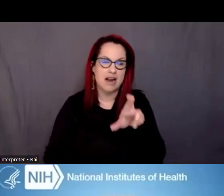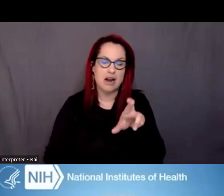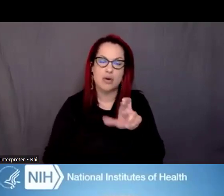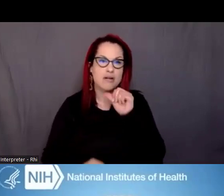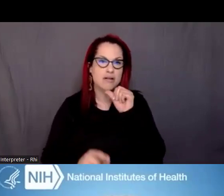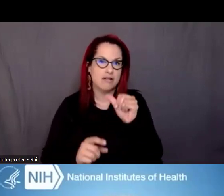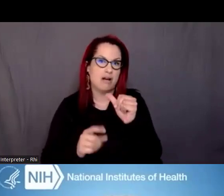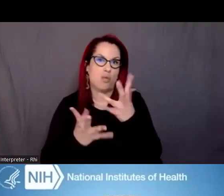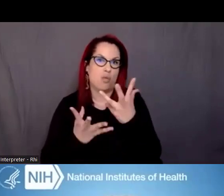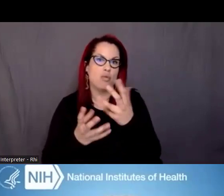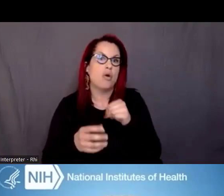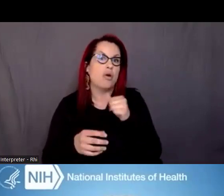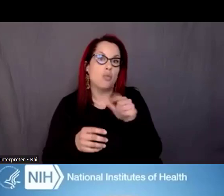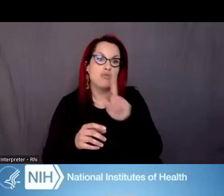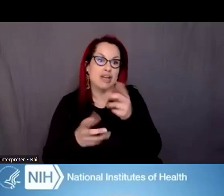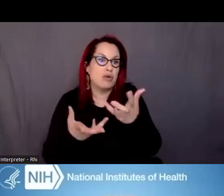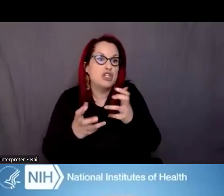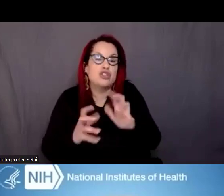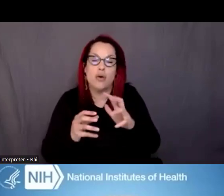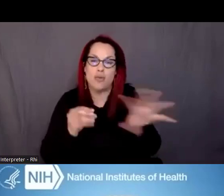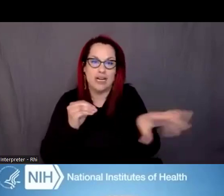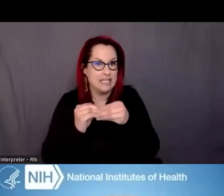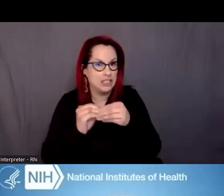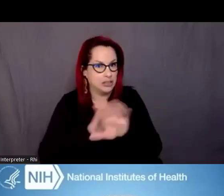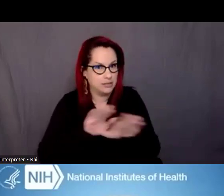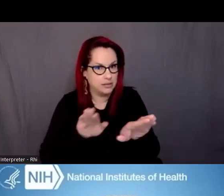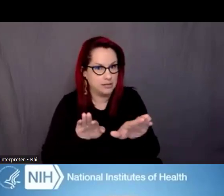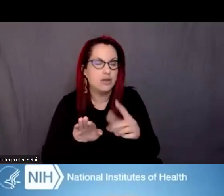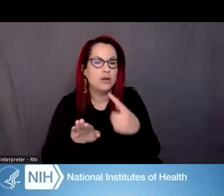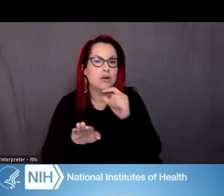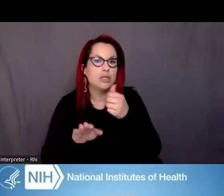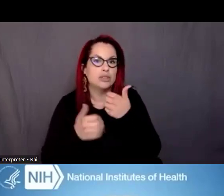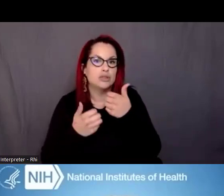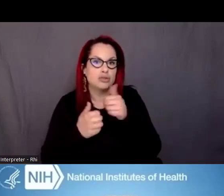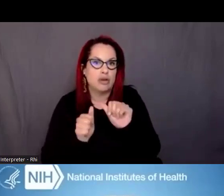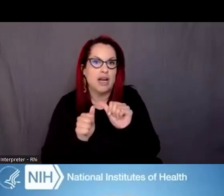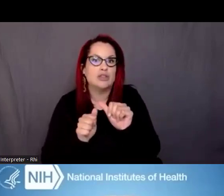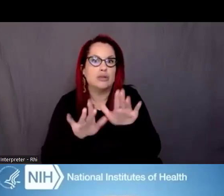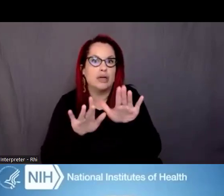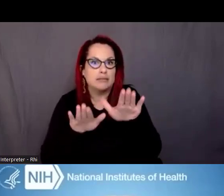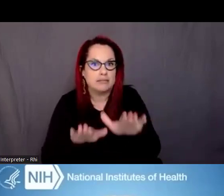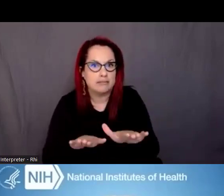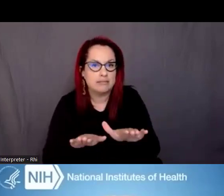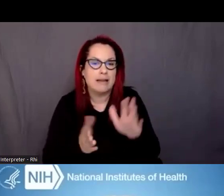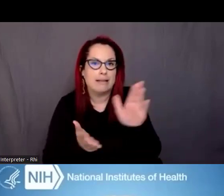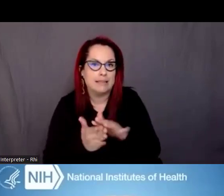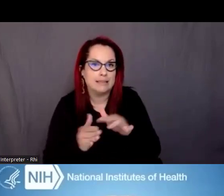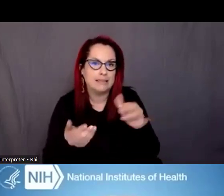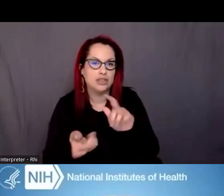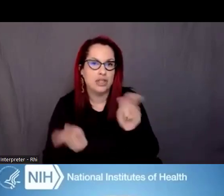it, right? Like, I mean, we're discouraging it a little bit.